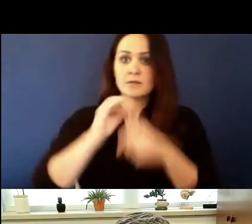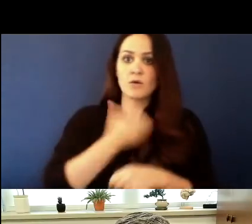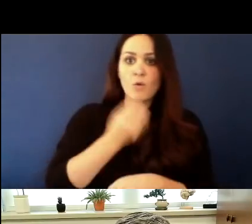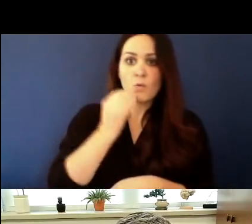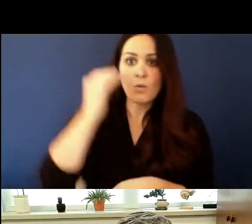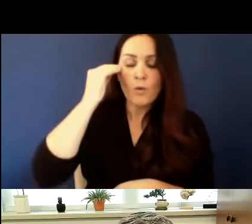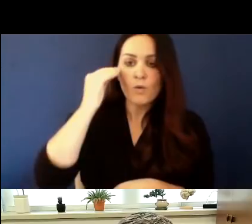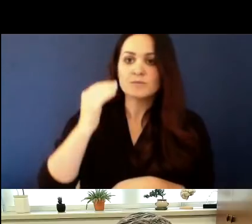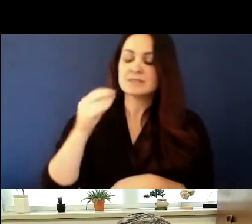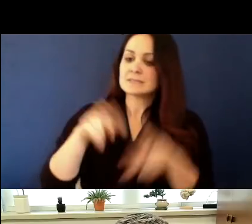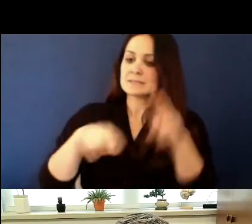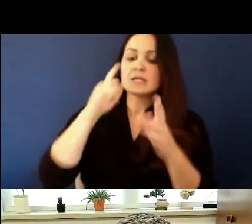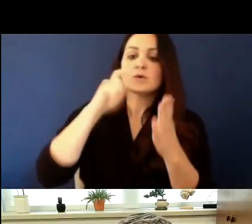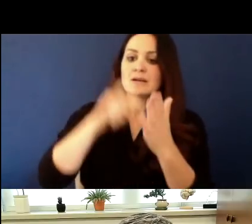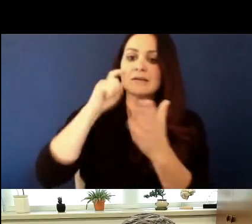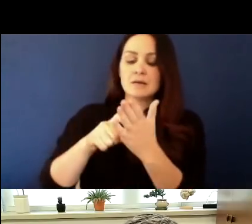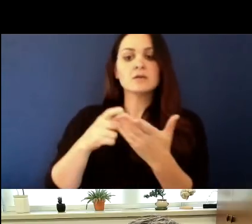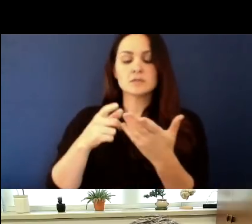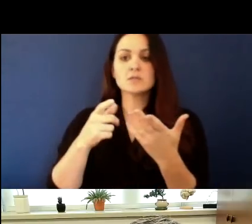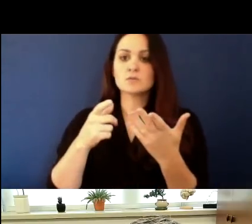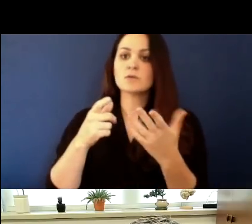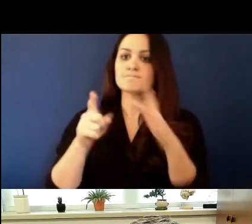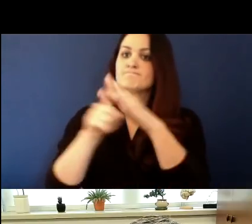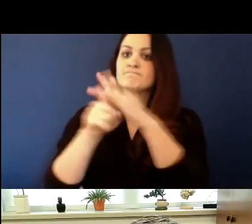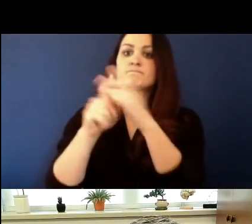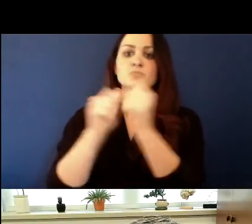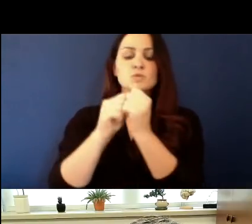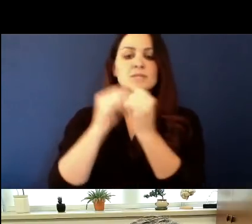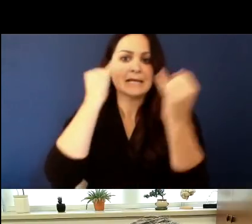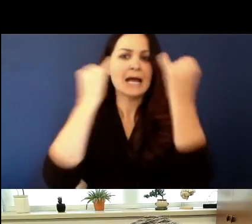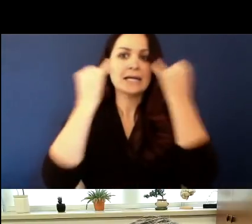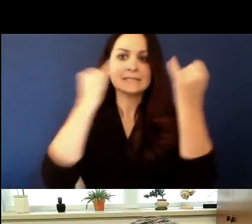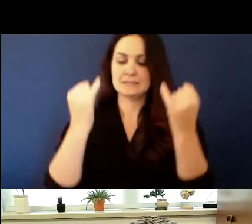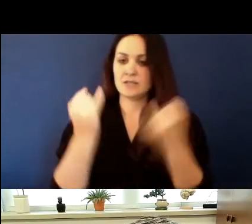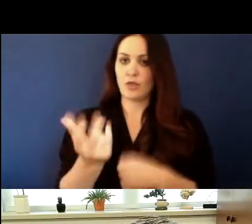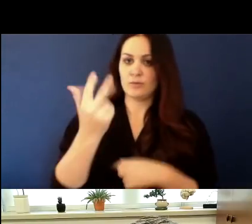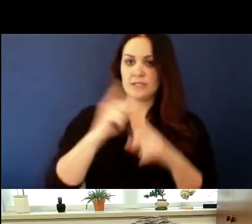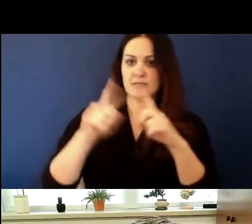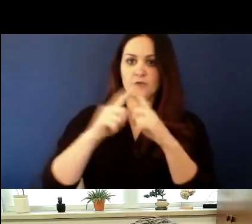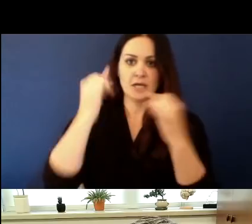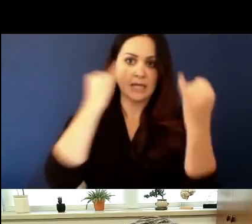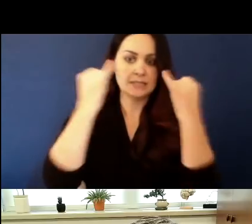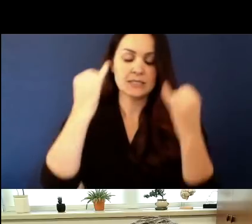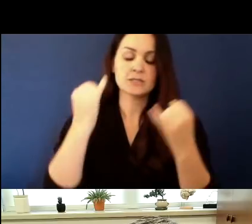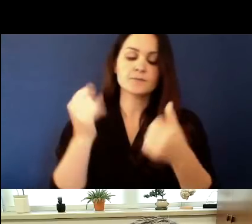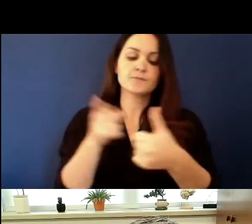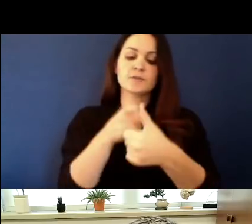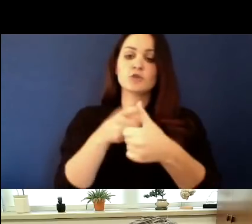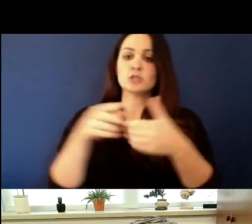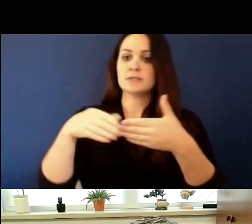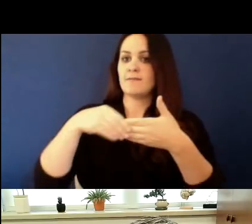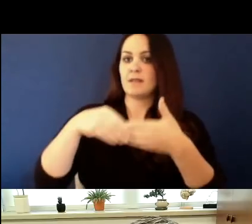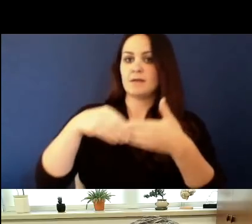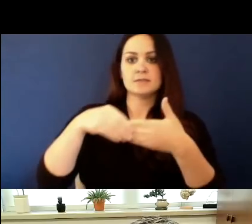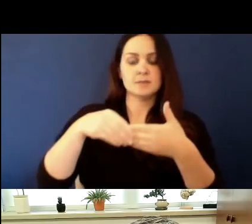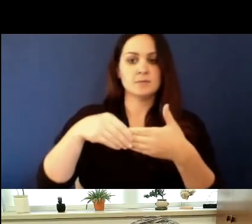force went through these ideas, but we had 3 goals with each of the solutions we came up with. One was flexibility. We heard loud and clear